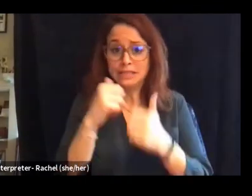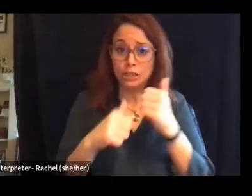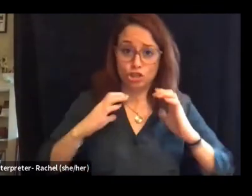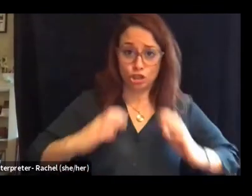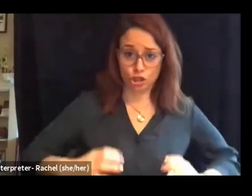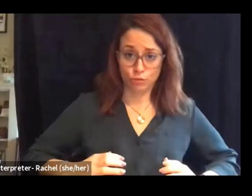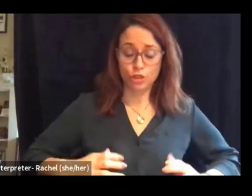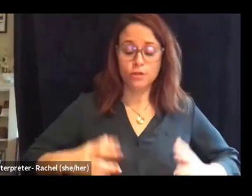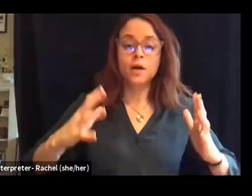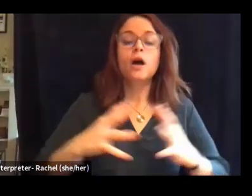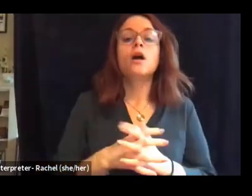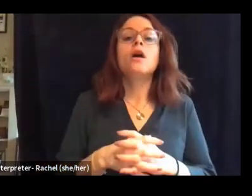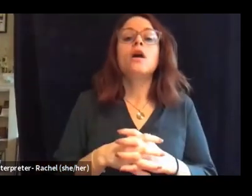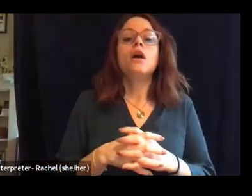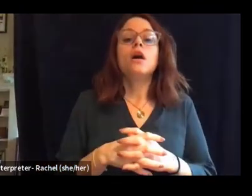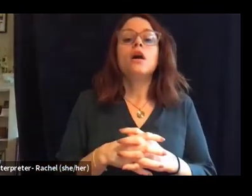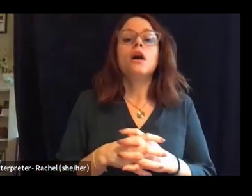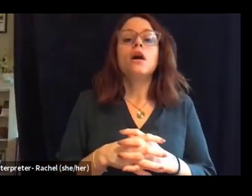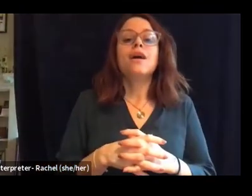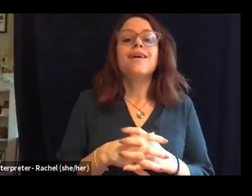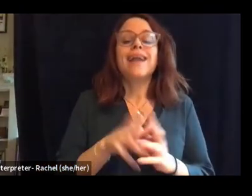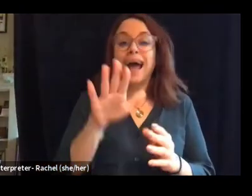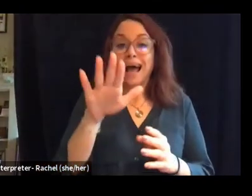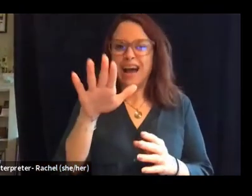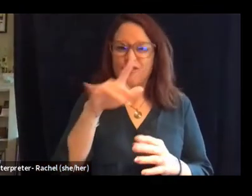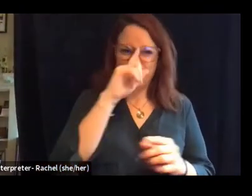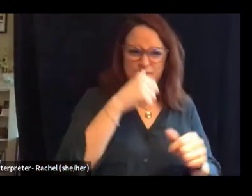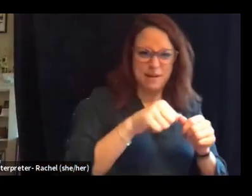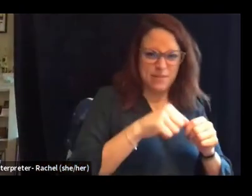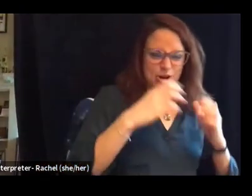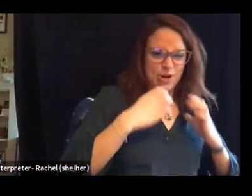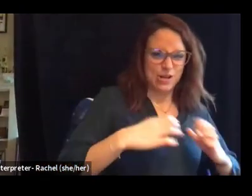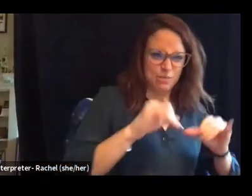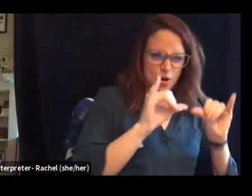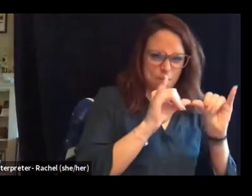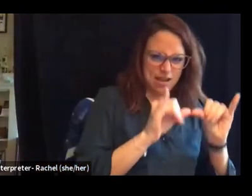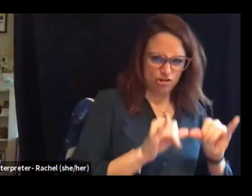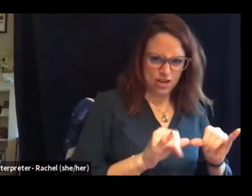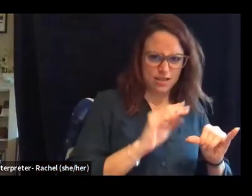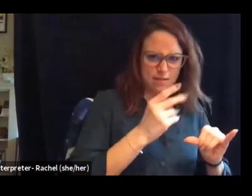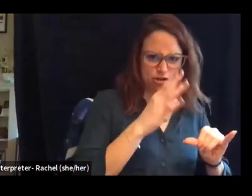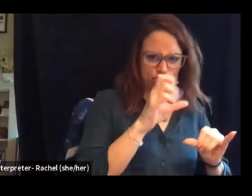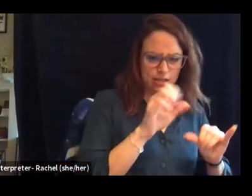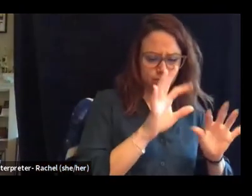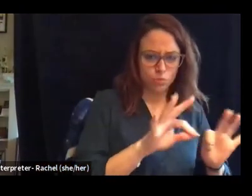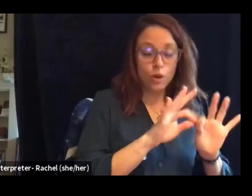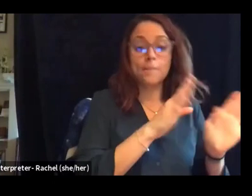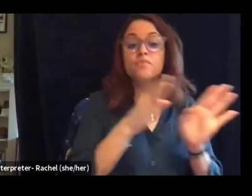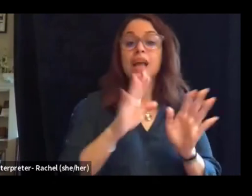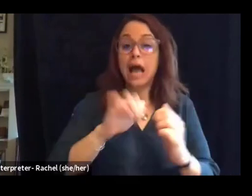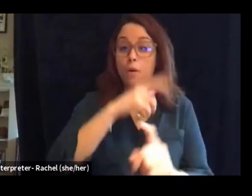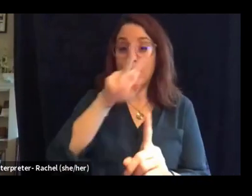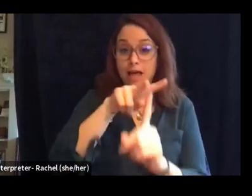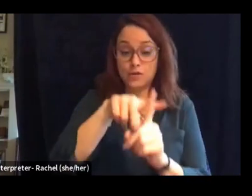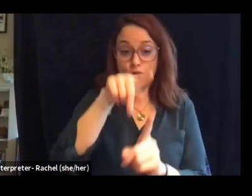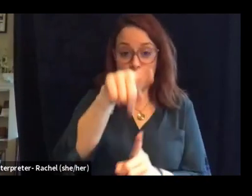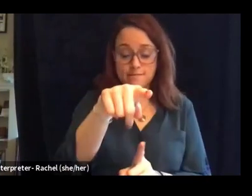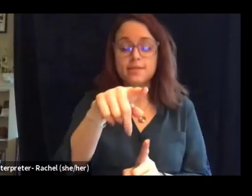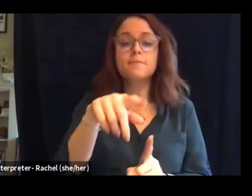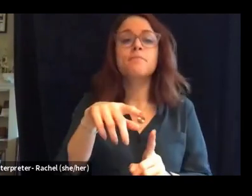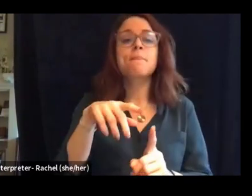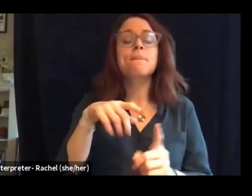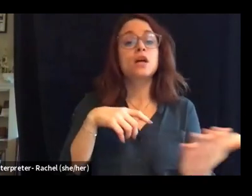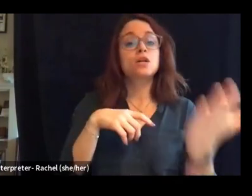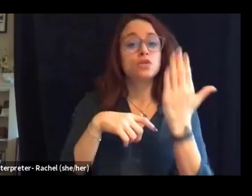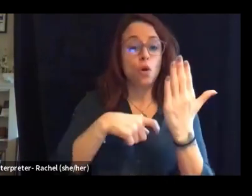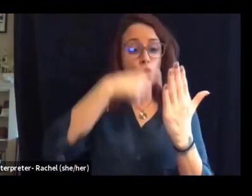Here's where some of these customer metrics come back into play. So I'm going to compare that cost per